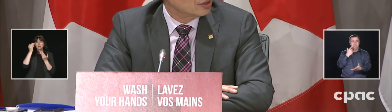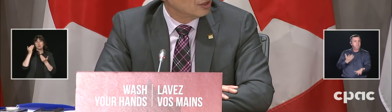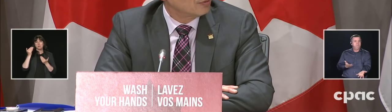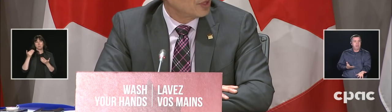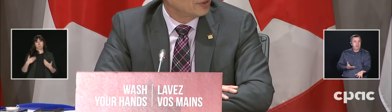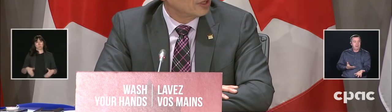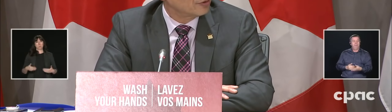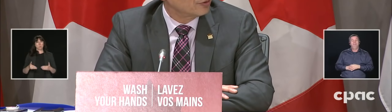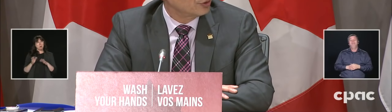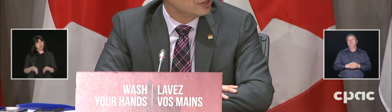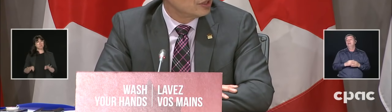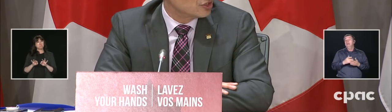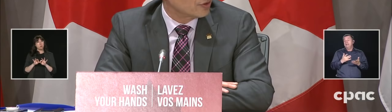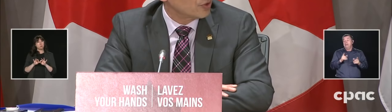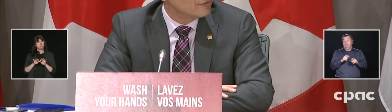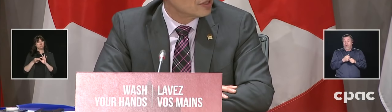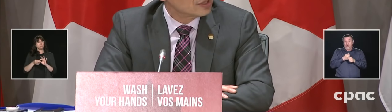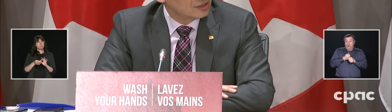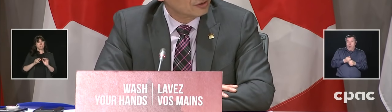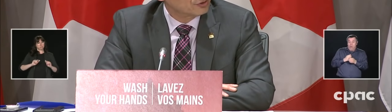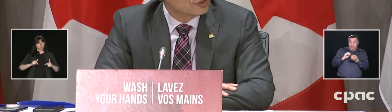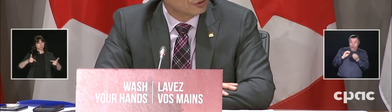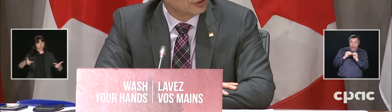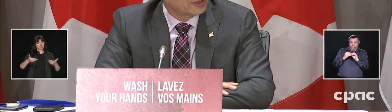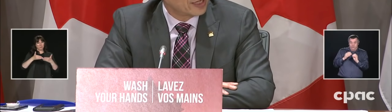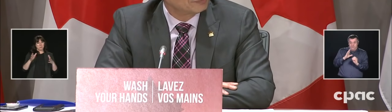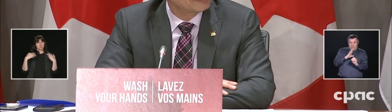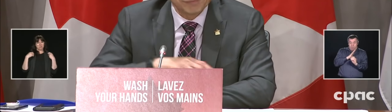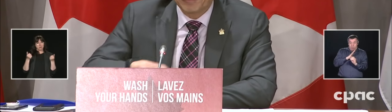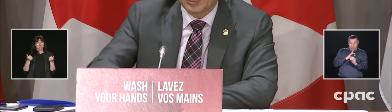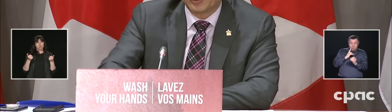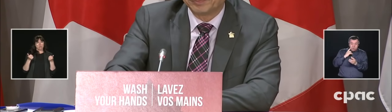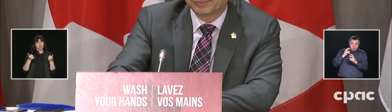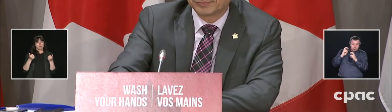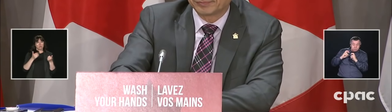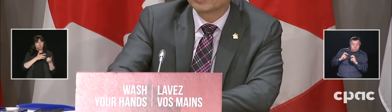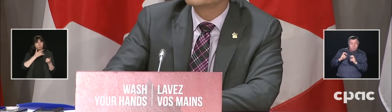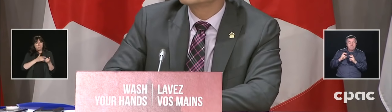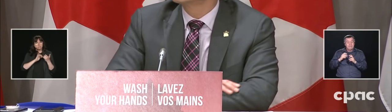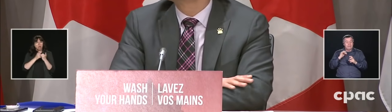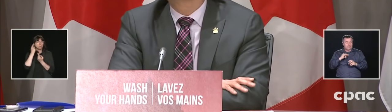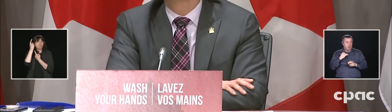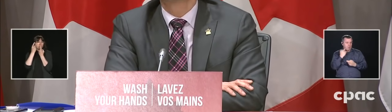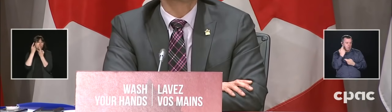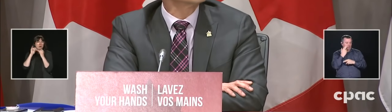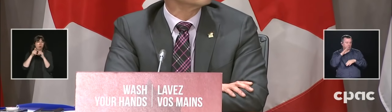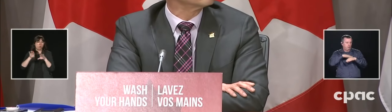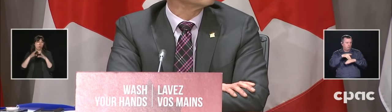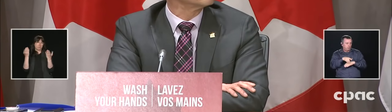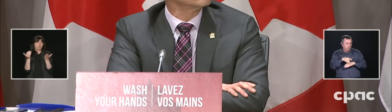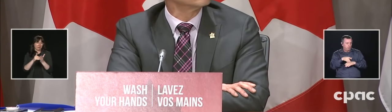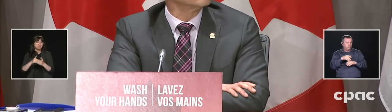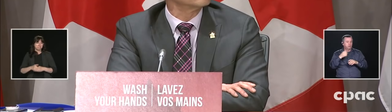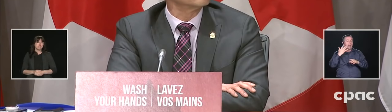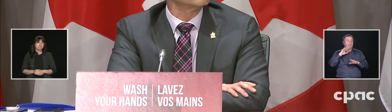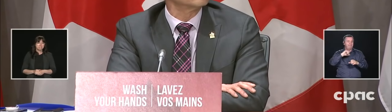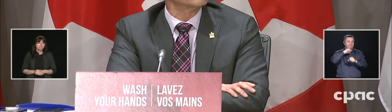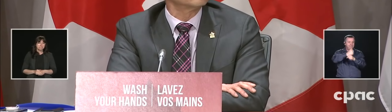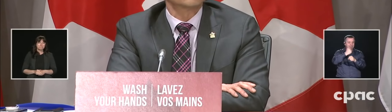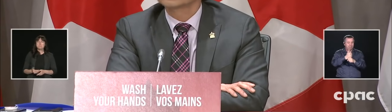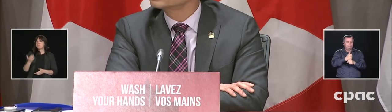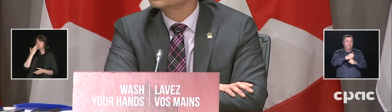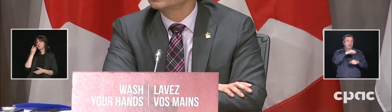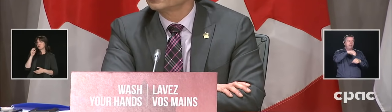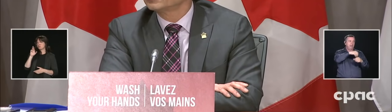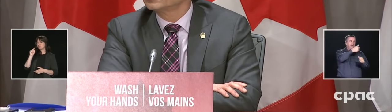considerations that all public health authorities in each of the provinces and territories are looking at. Thank you. Thank you, Dr. Tam and Dr. New.